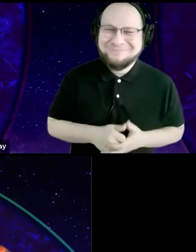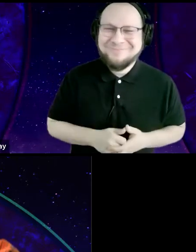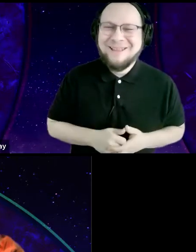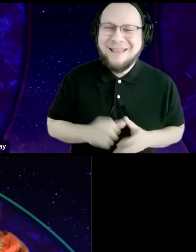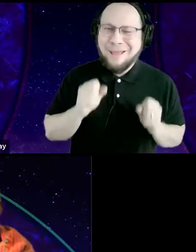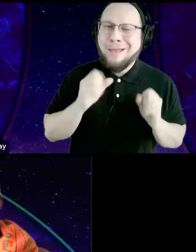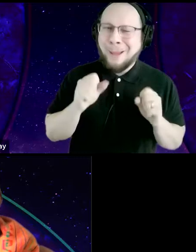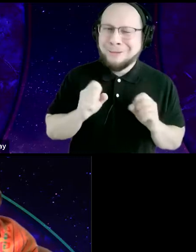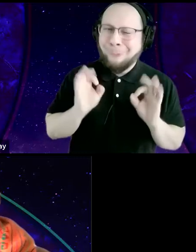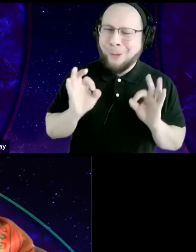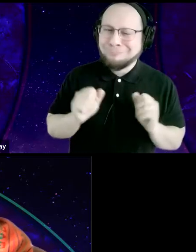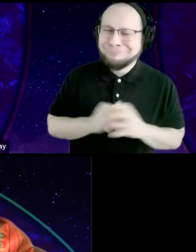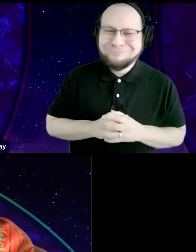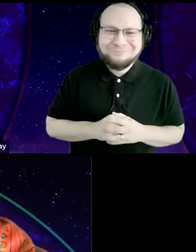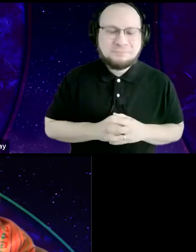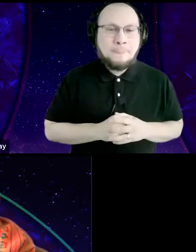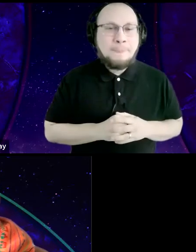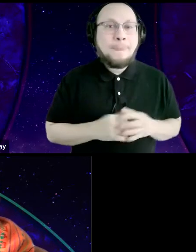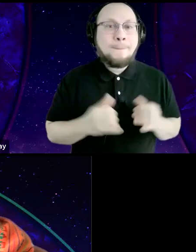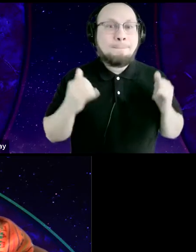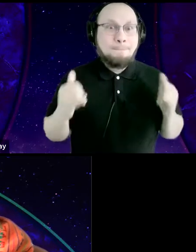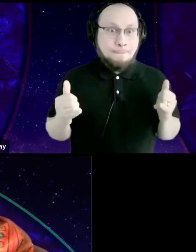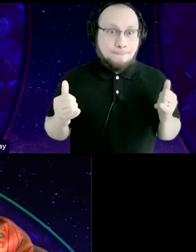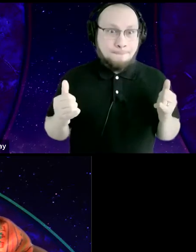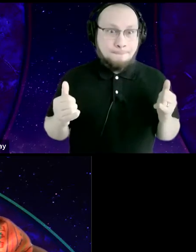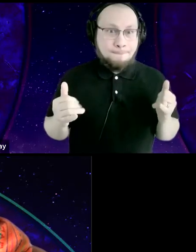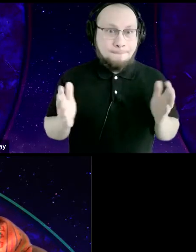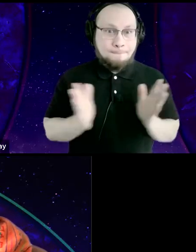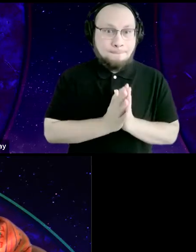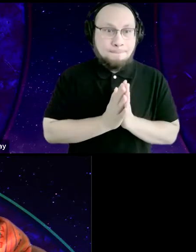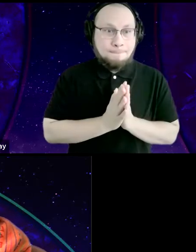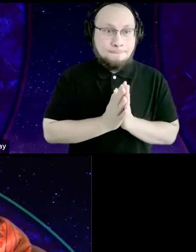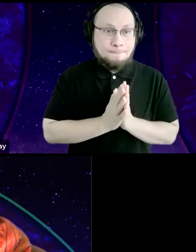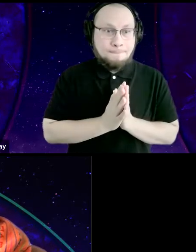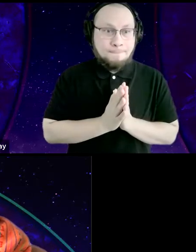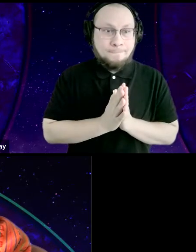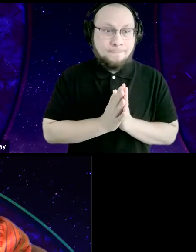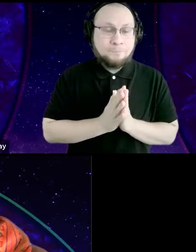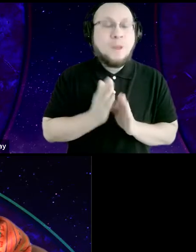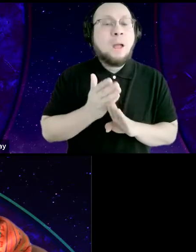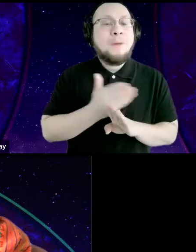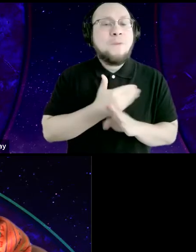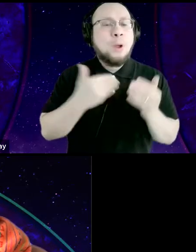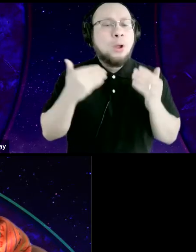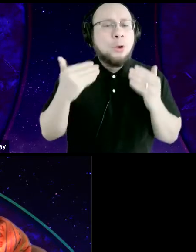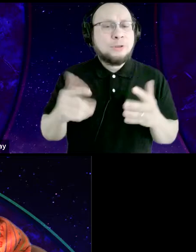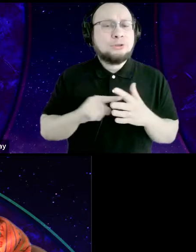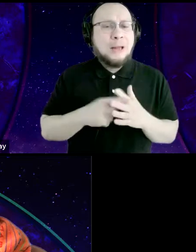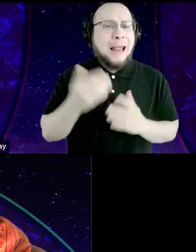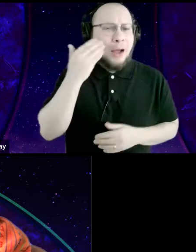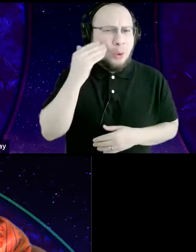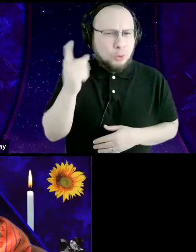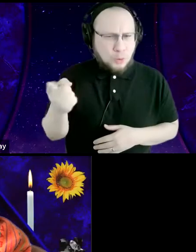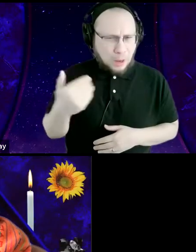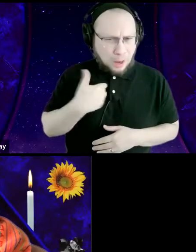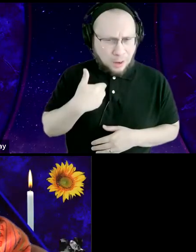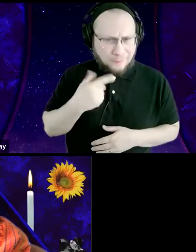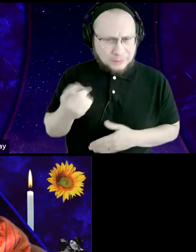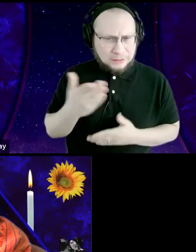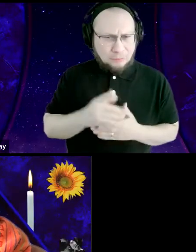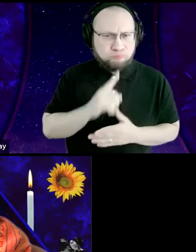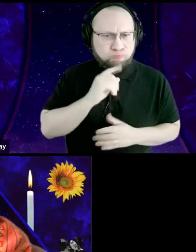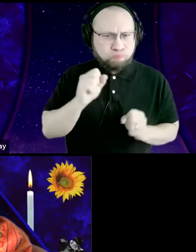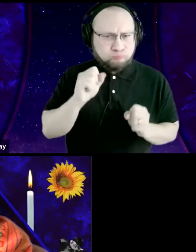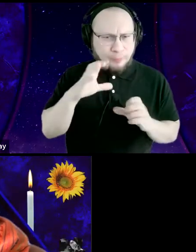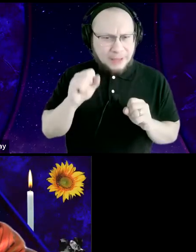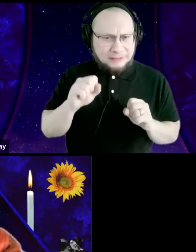Amazing. Okay, we're going to transform. I know before we start, I know that you have some really amazing